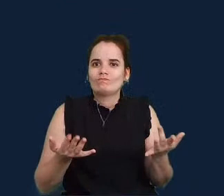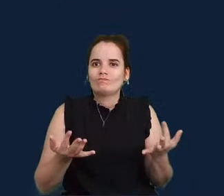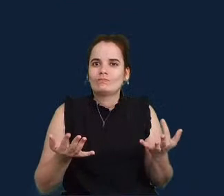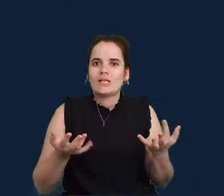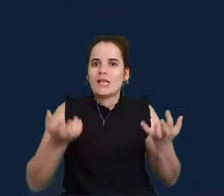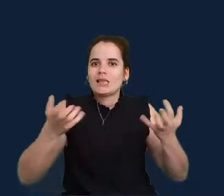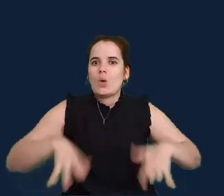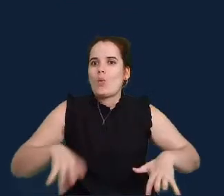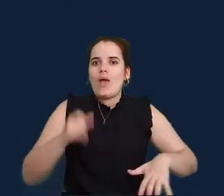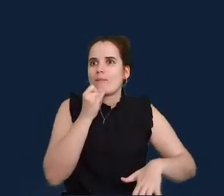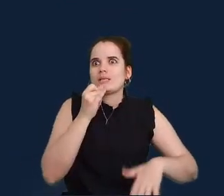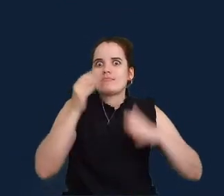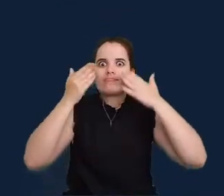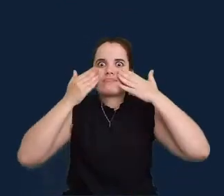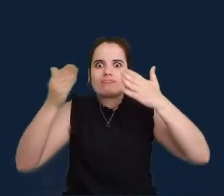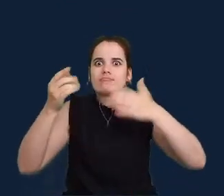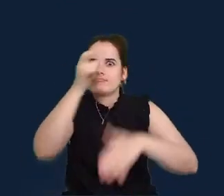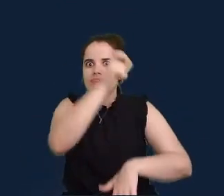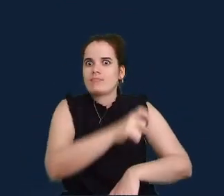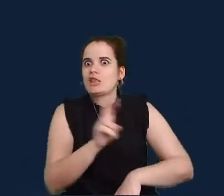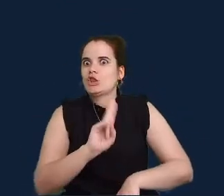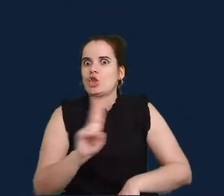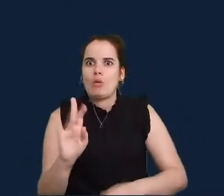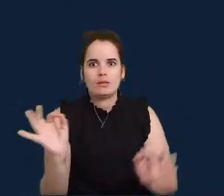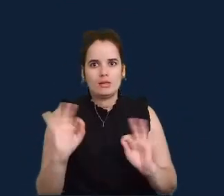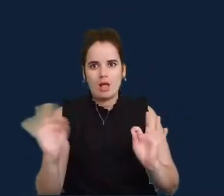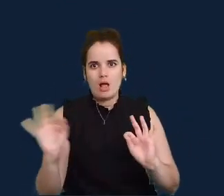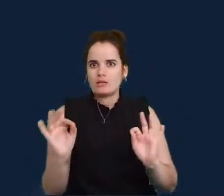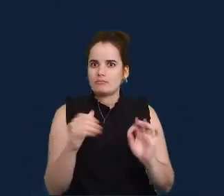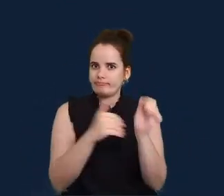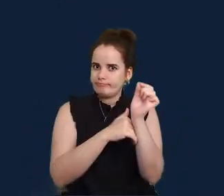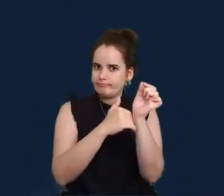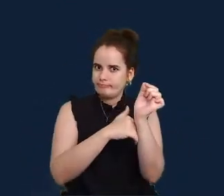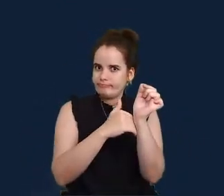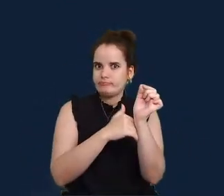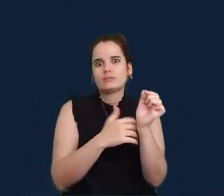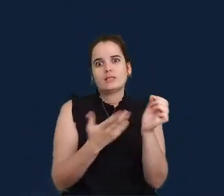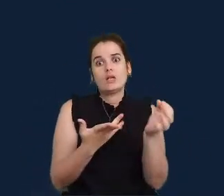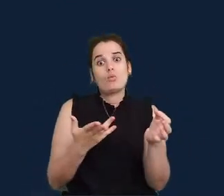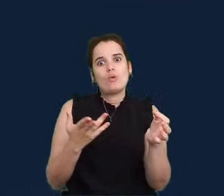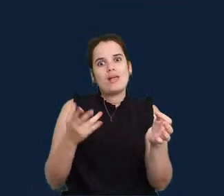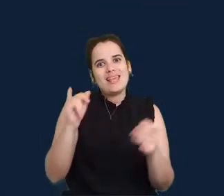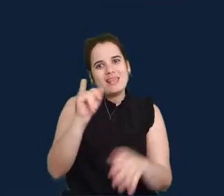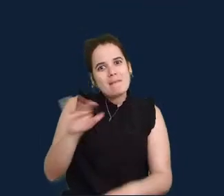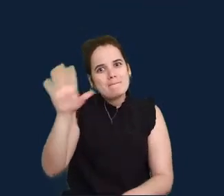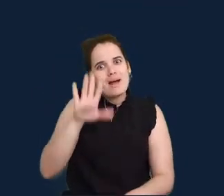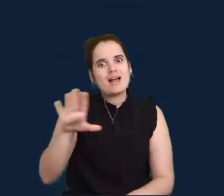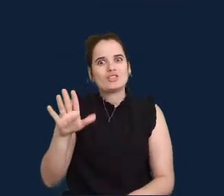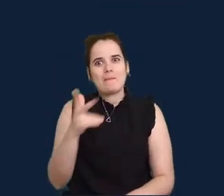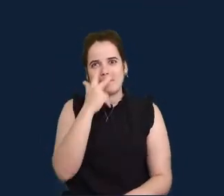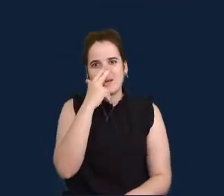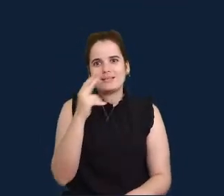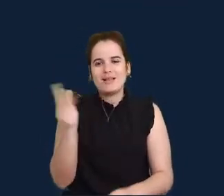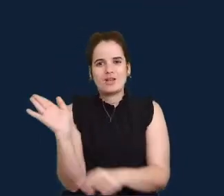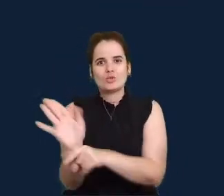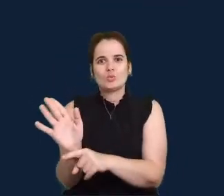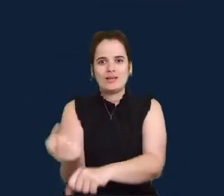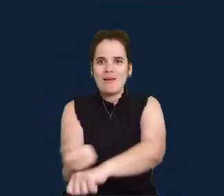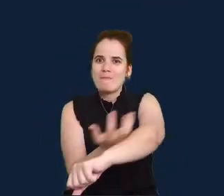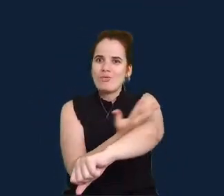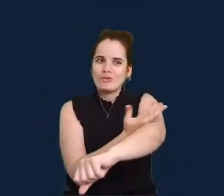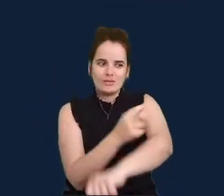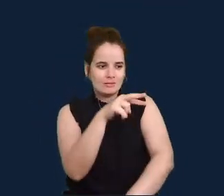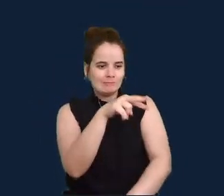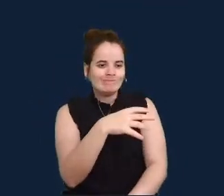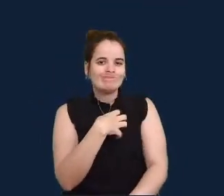person as well. Illustrations can help us create that emotion that I can't otherwise. So another way